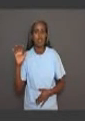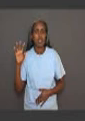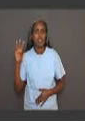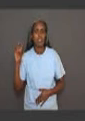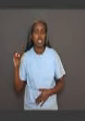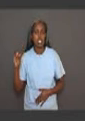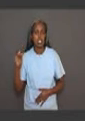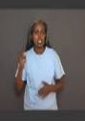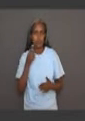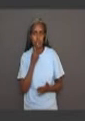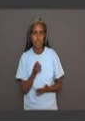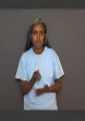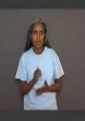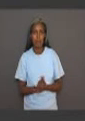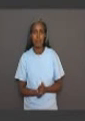560 bir.